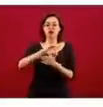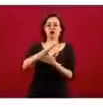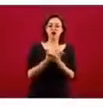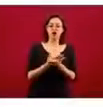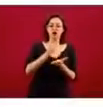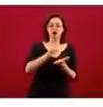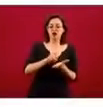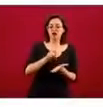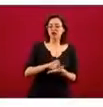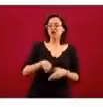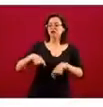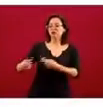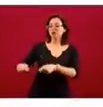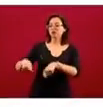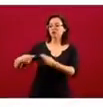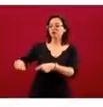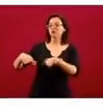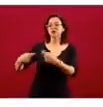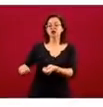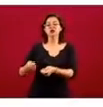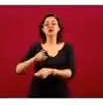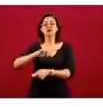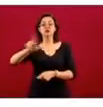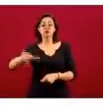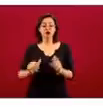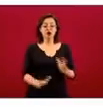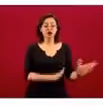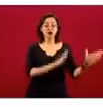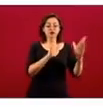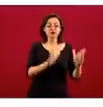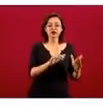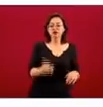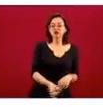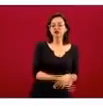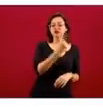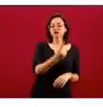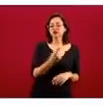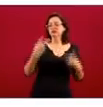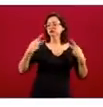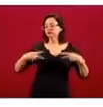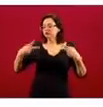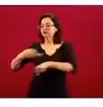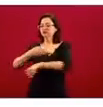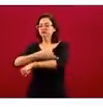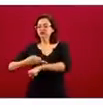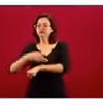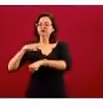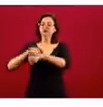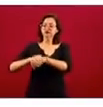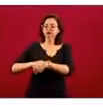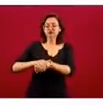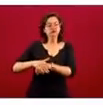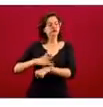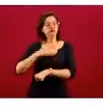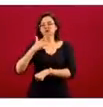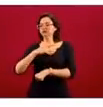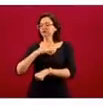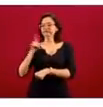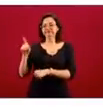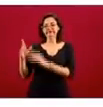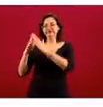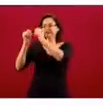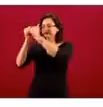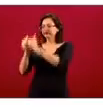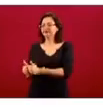So we've been filling a lot of prescriptions all the way from 2013, and look at what